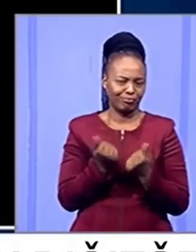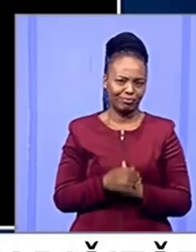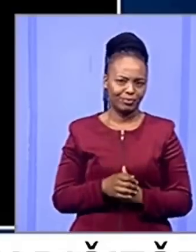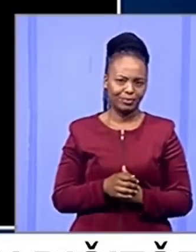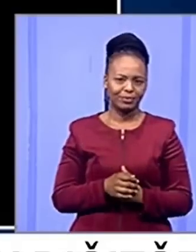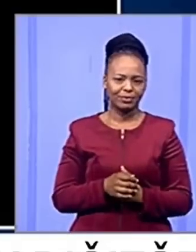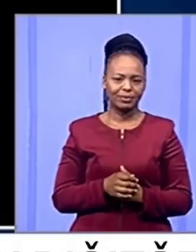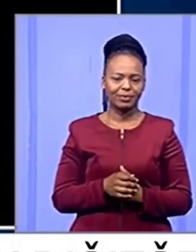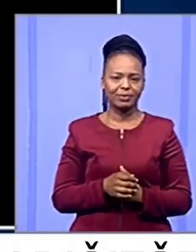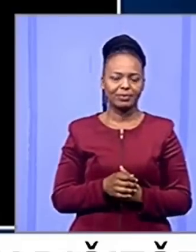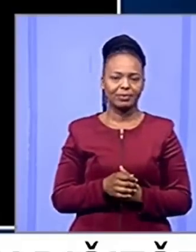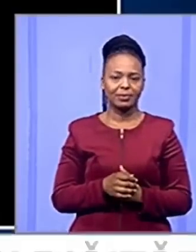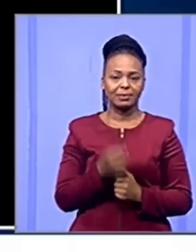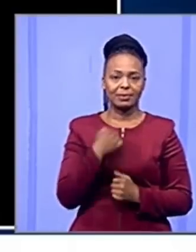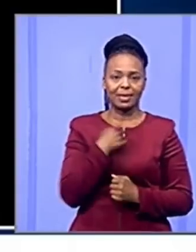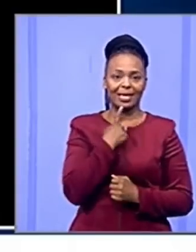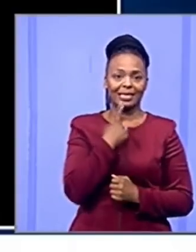I must say that